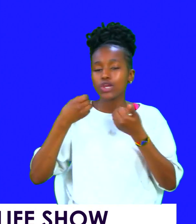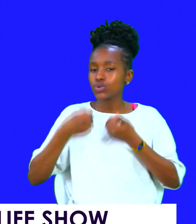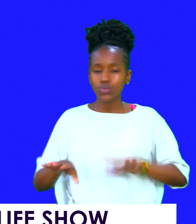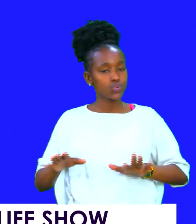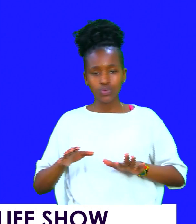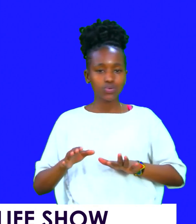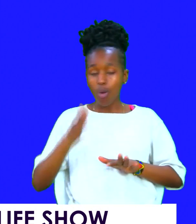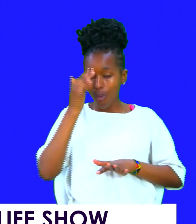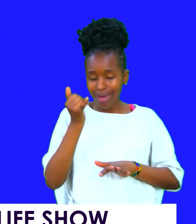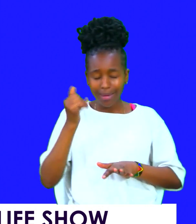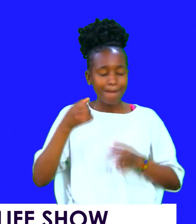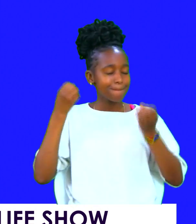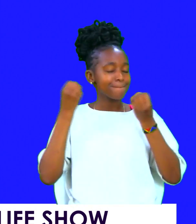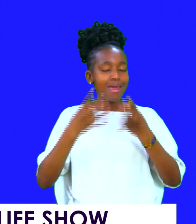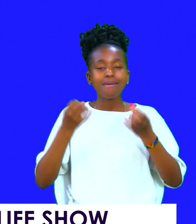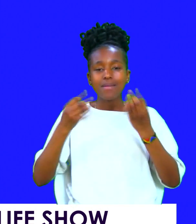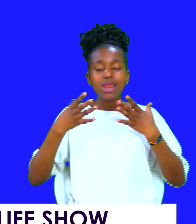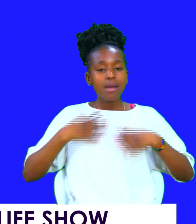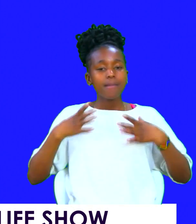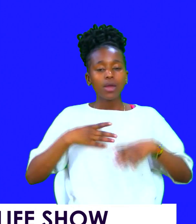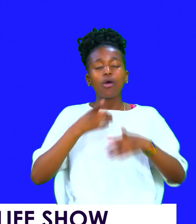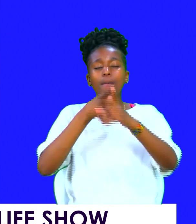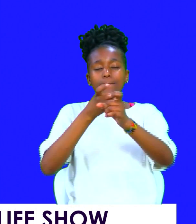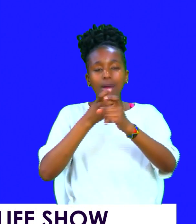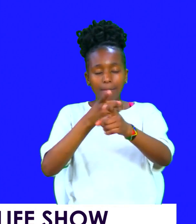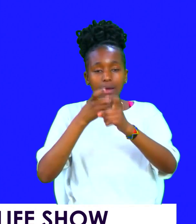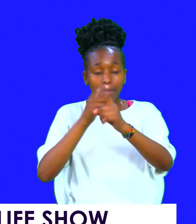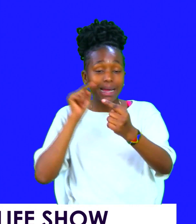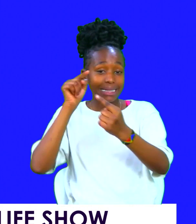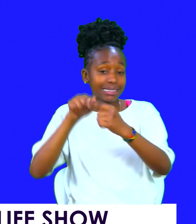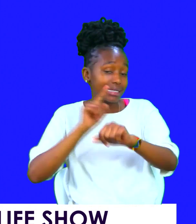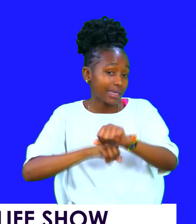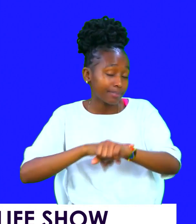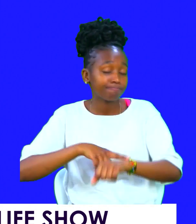him pushed him to commit suicide.